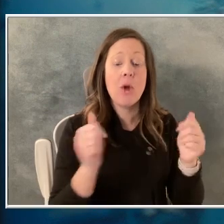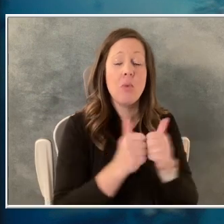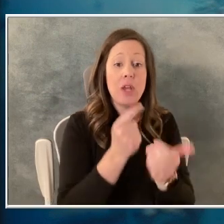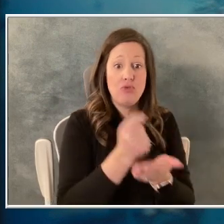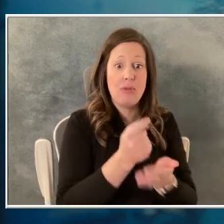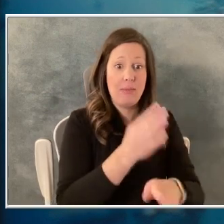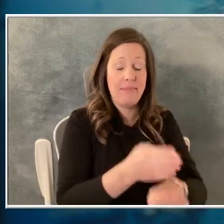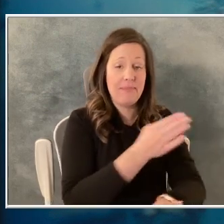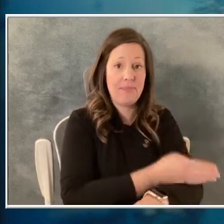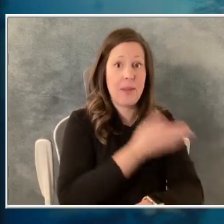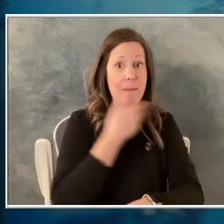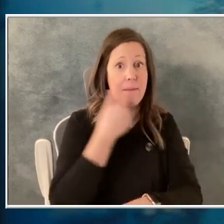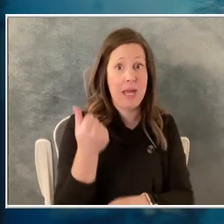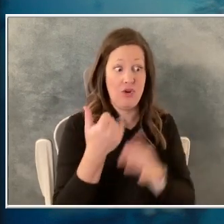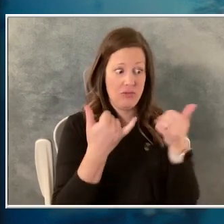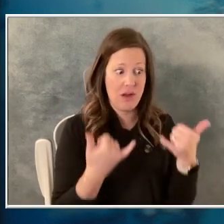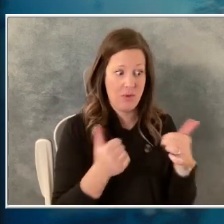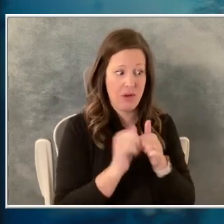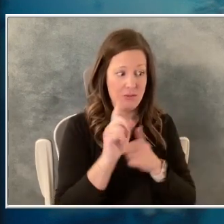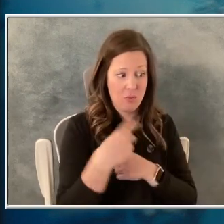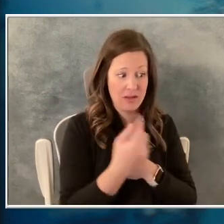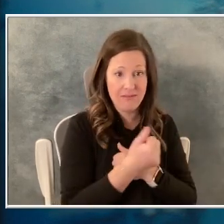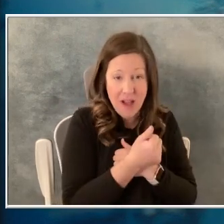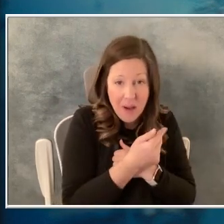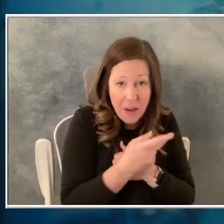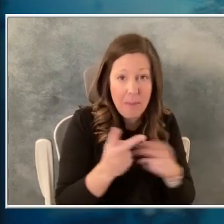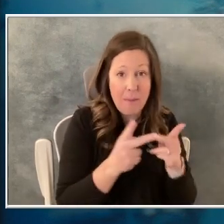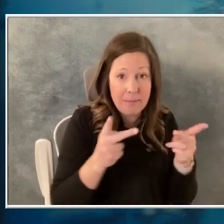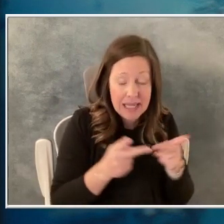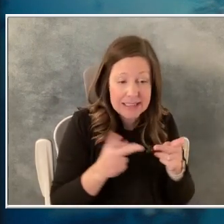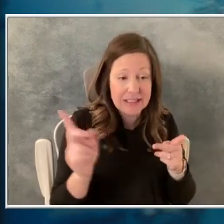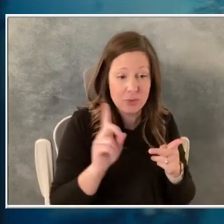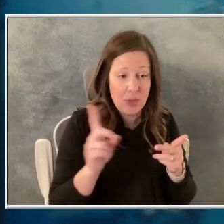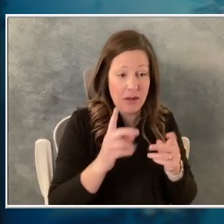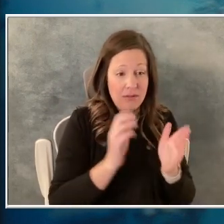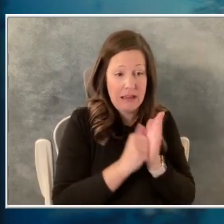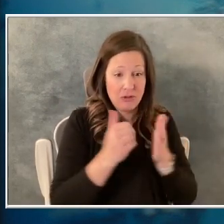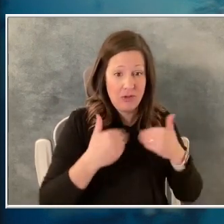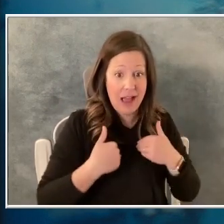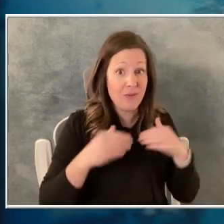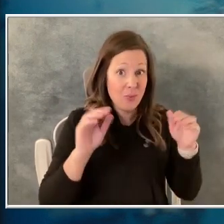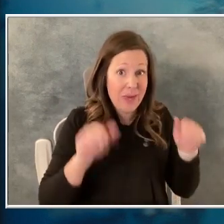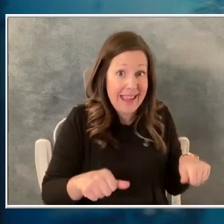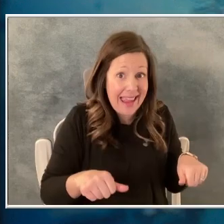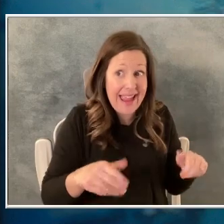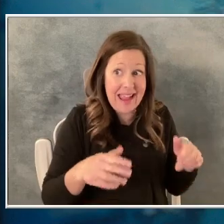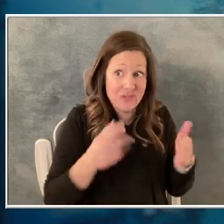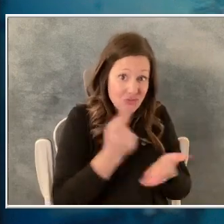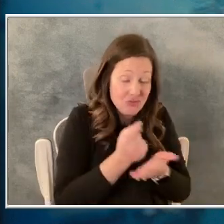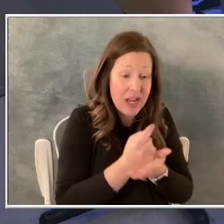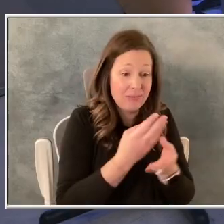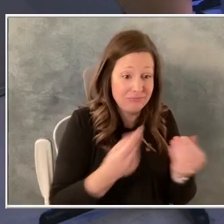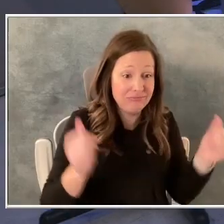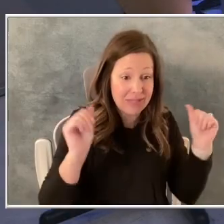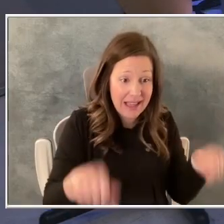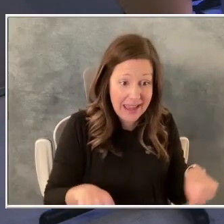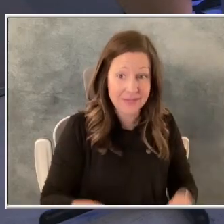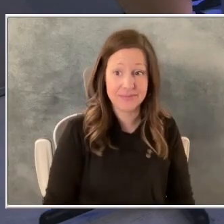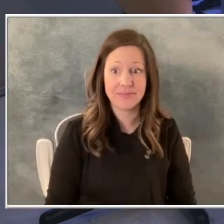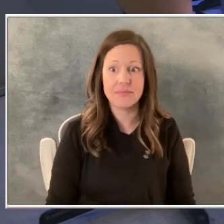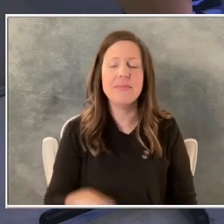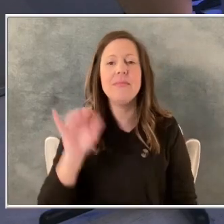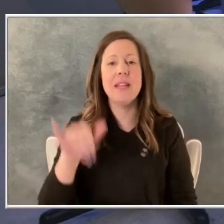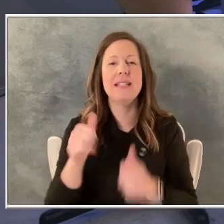just a couple of spots of metastasis, we actually can offer hope by treating aggressively and potentially achieving a cure. Is that with